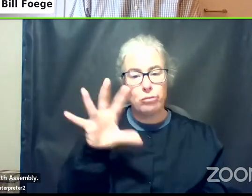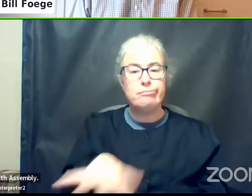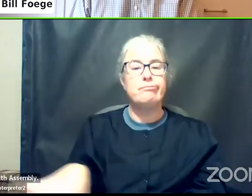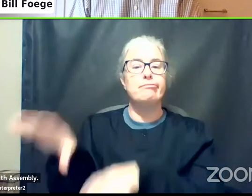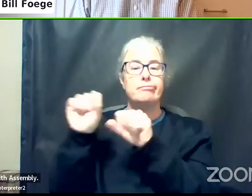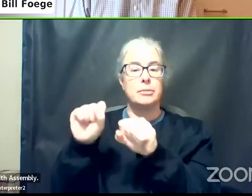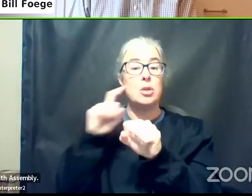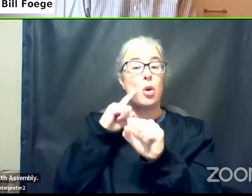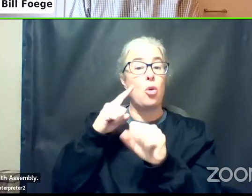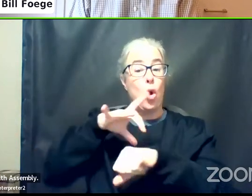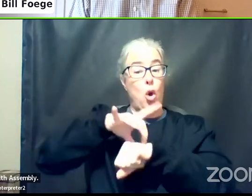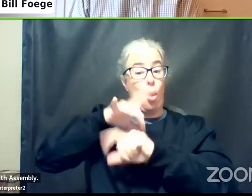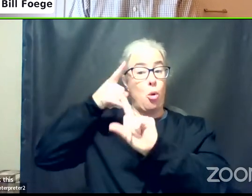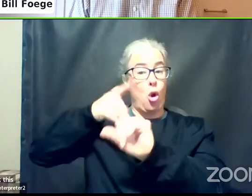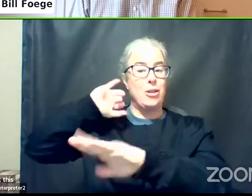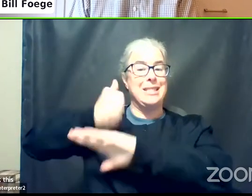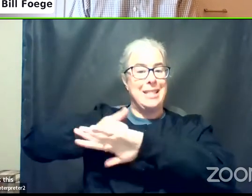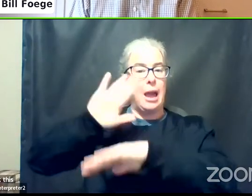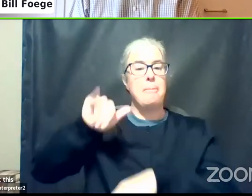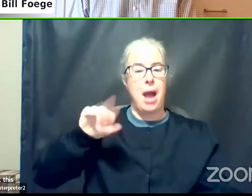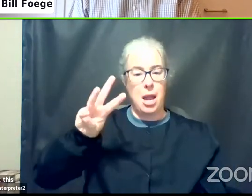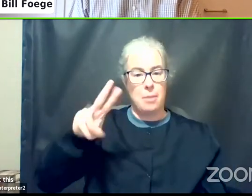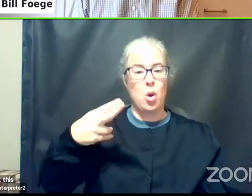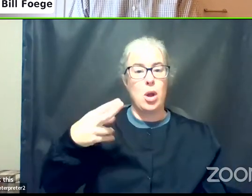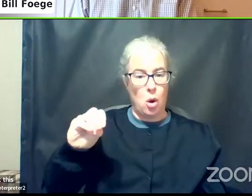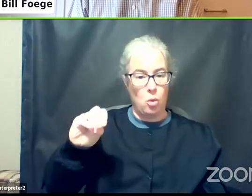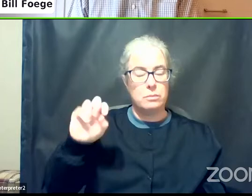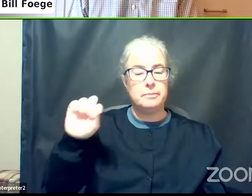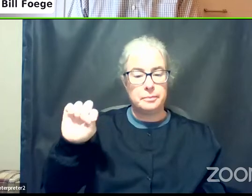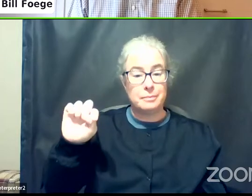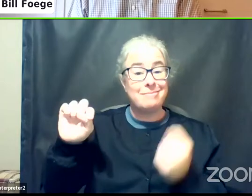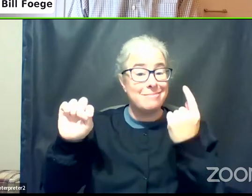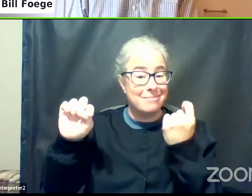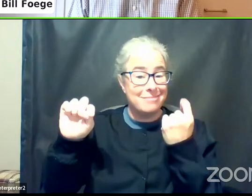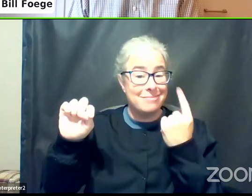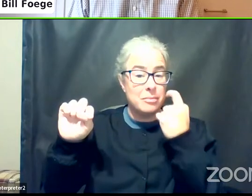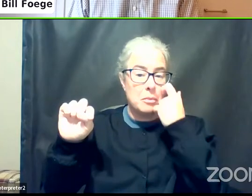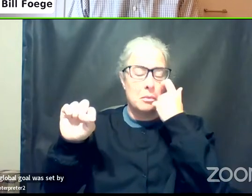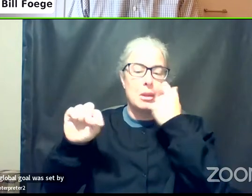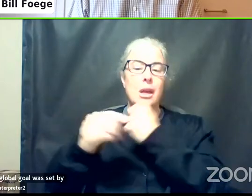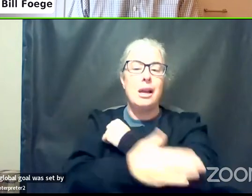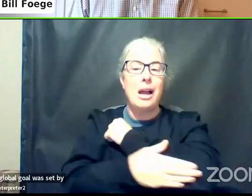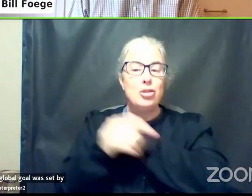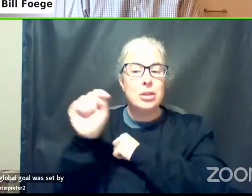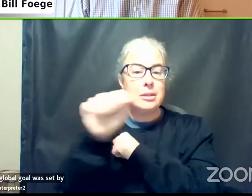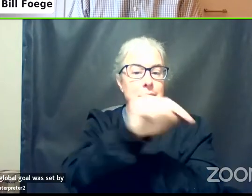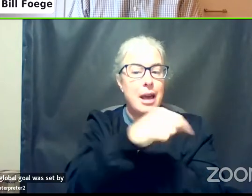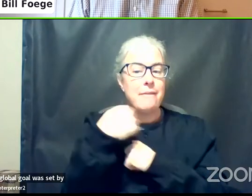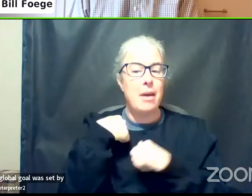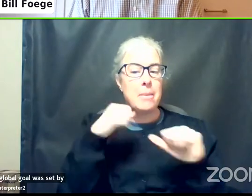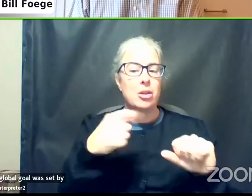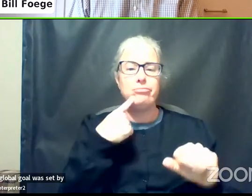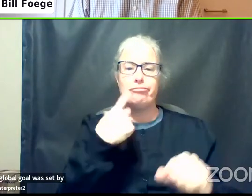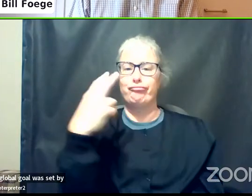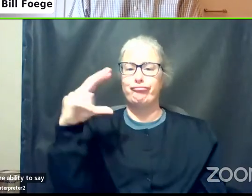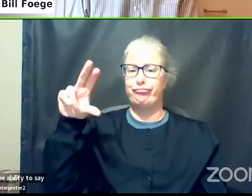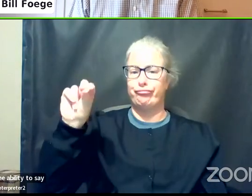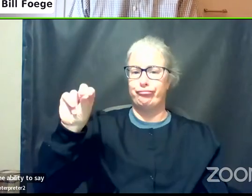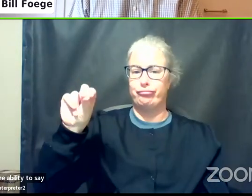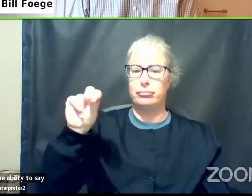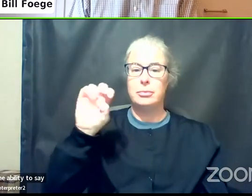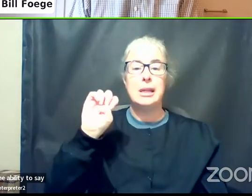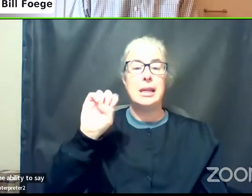on so the global goal was set by who but countries had the ability to say no and